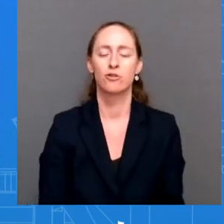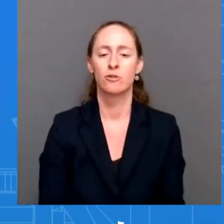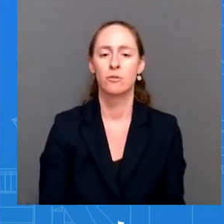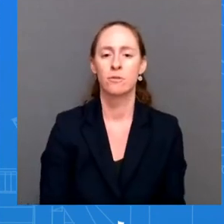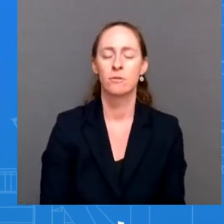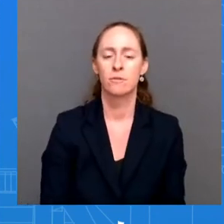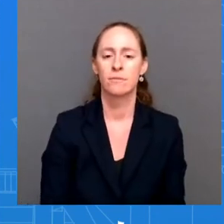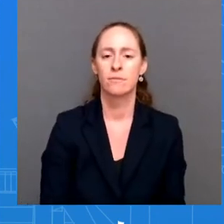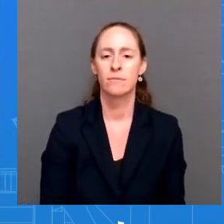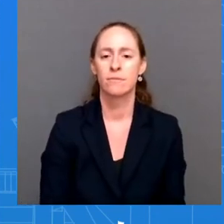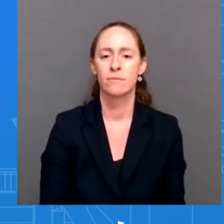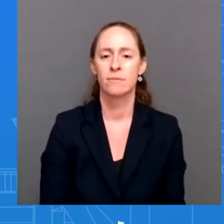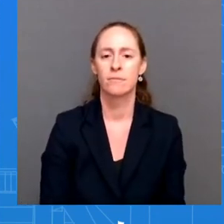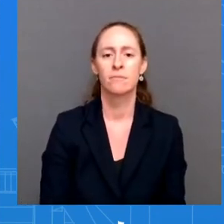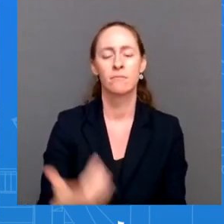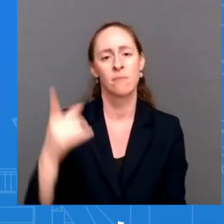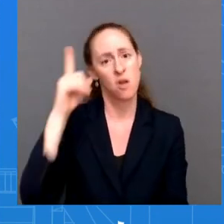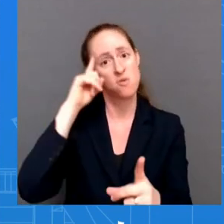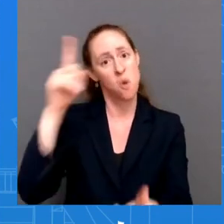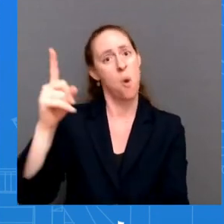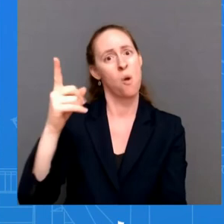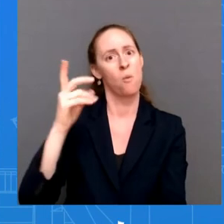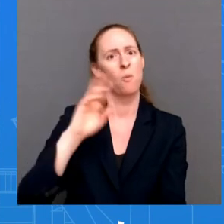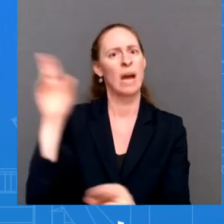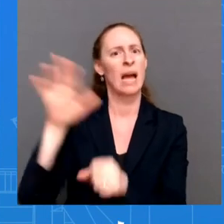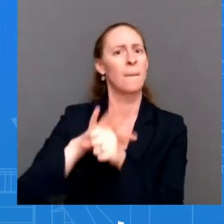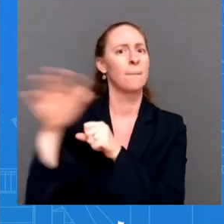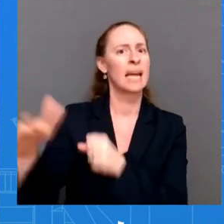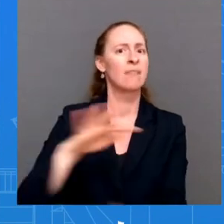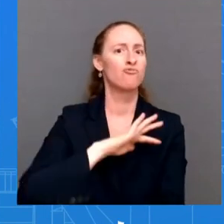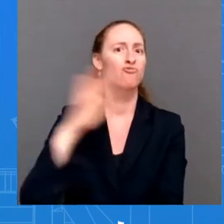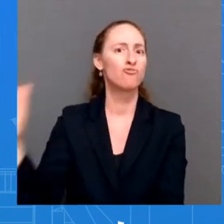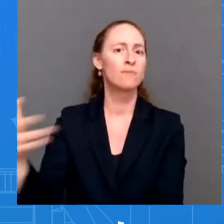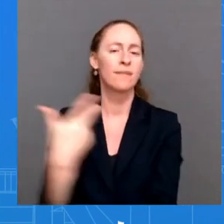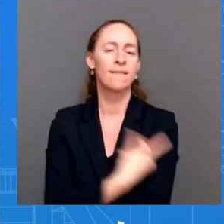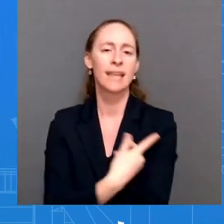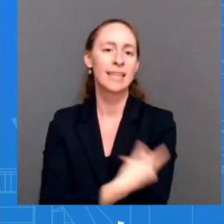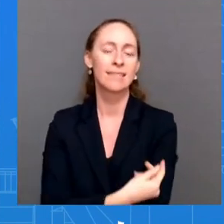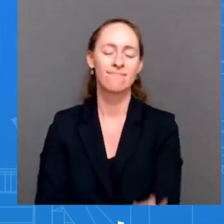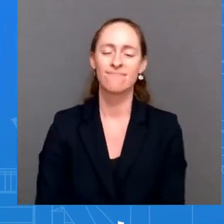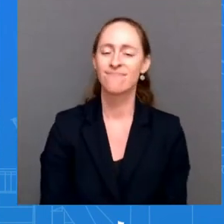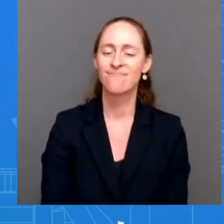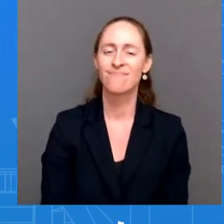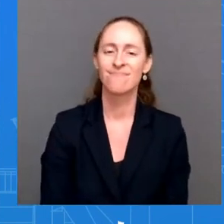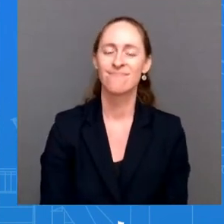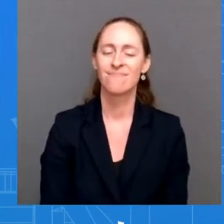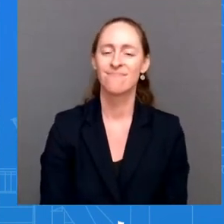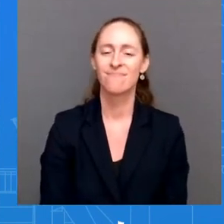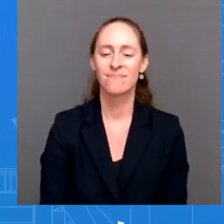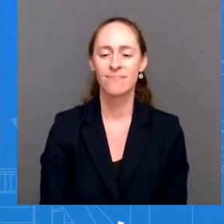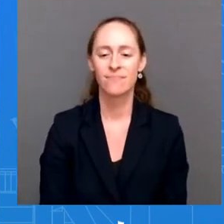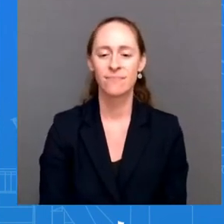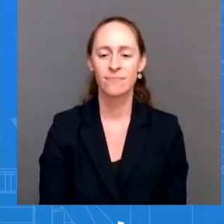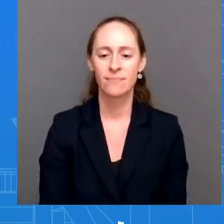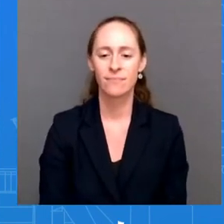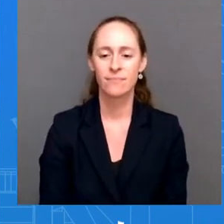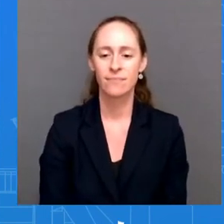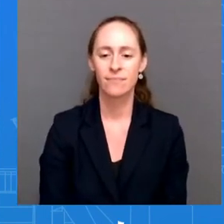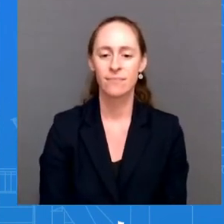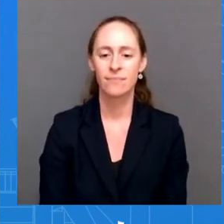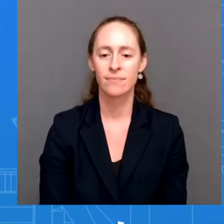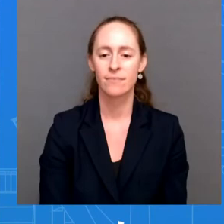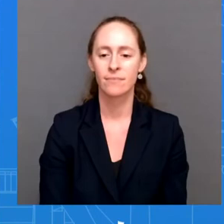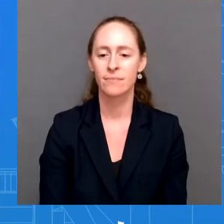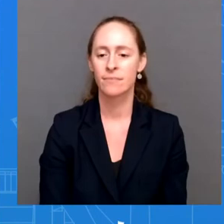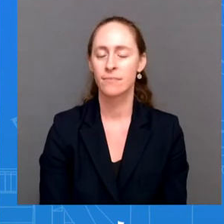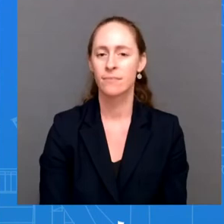Okay, I'm gonna come back. Okay. Courtney, I haven't called you in a while. Go ahead. I wanted to ask you about